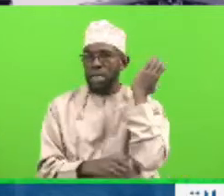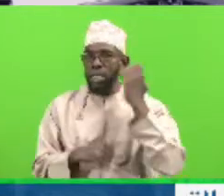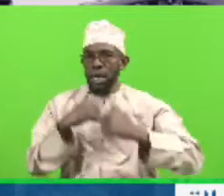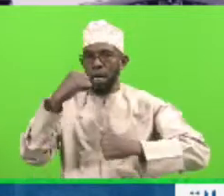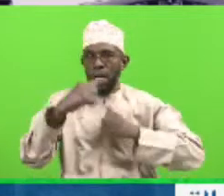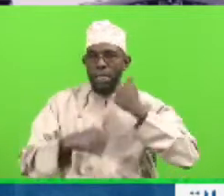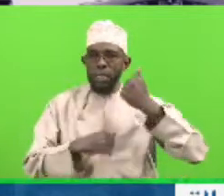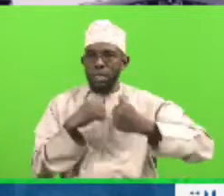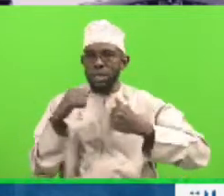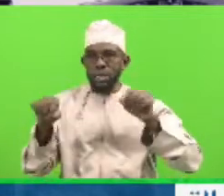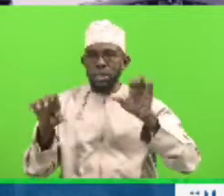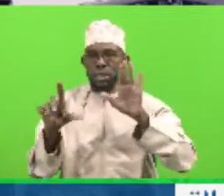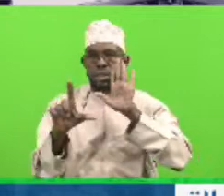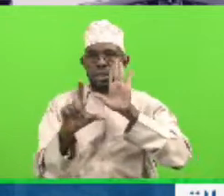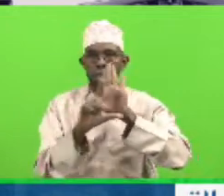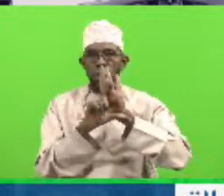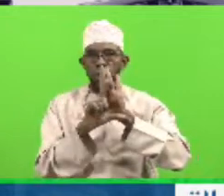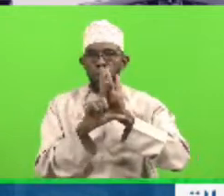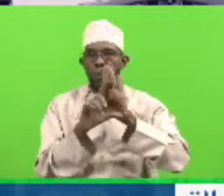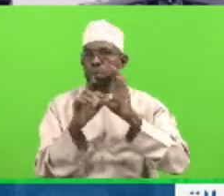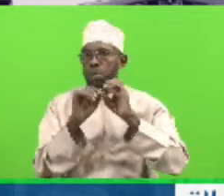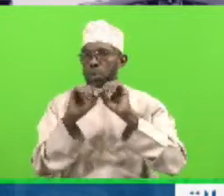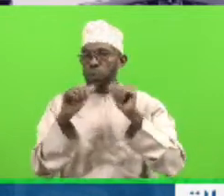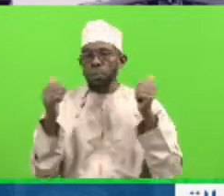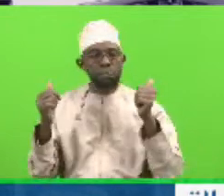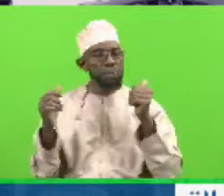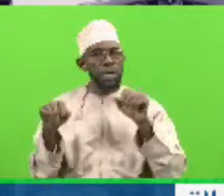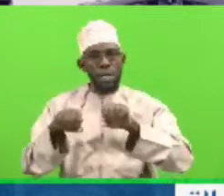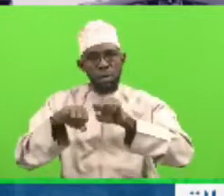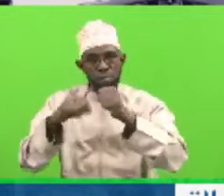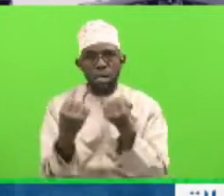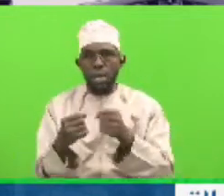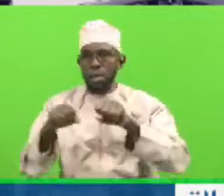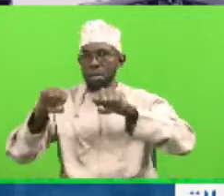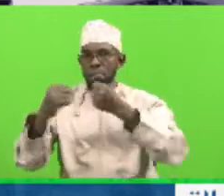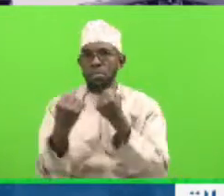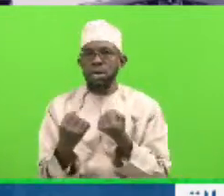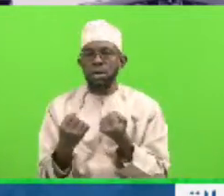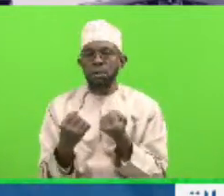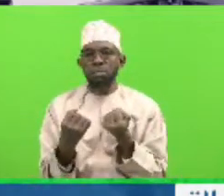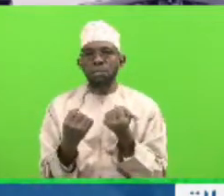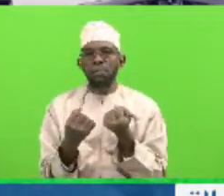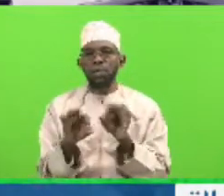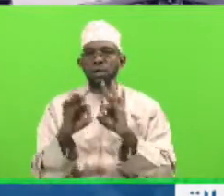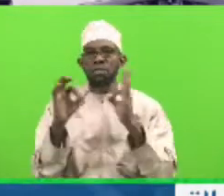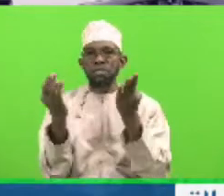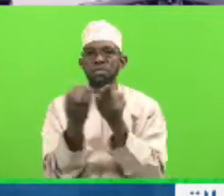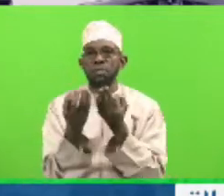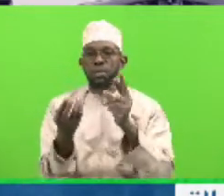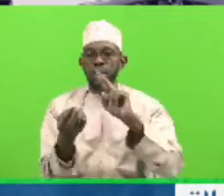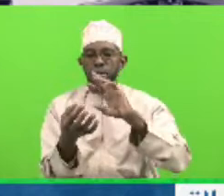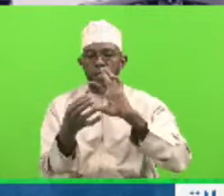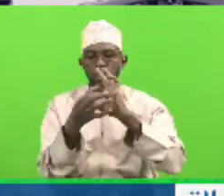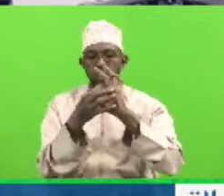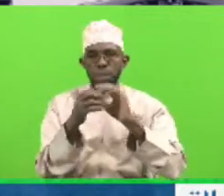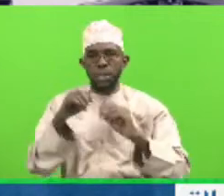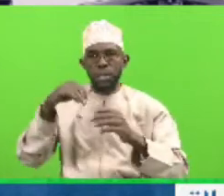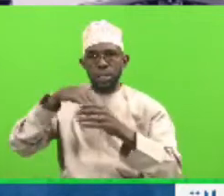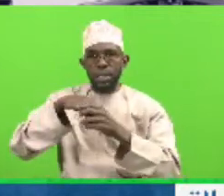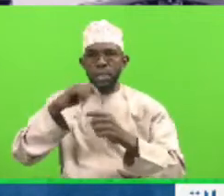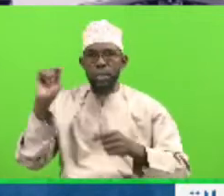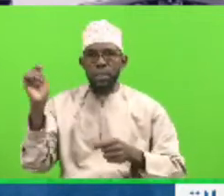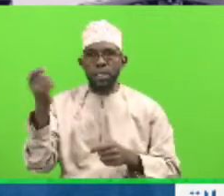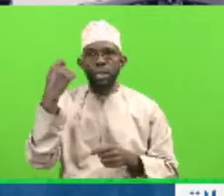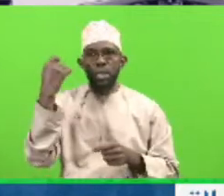at legalizing homosexuality and destroying the fabric of the family unit in Kenya.